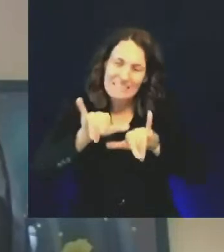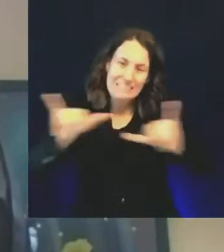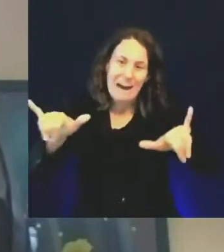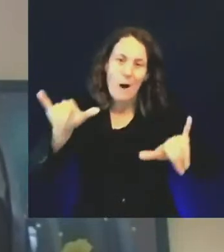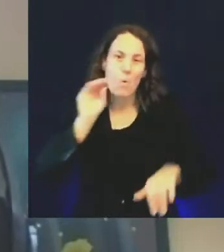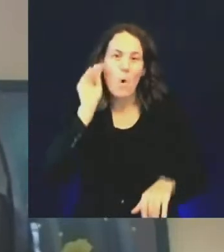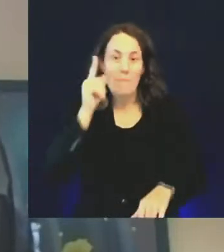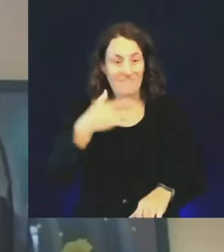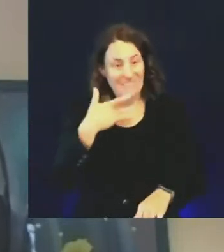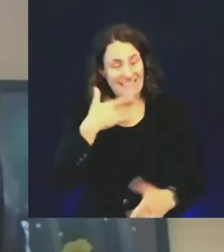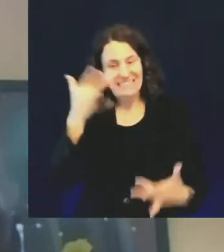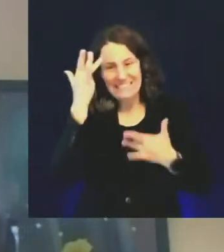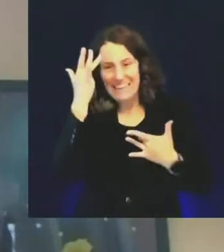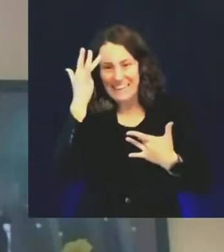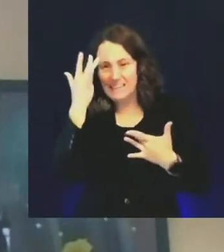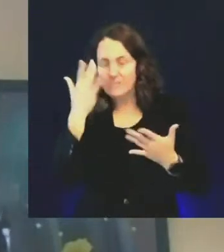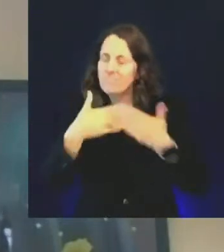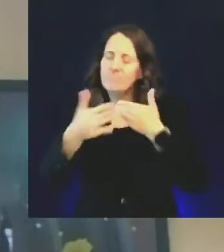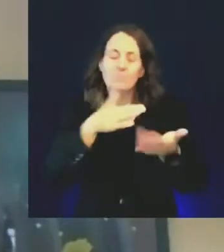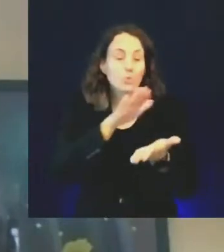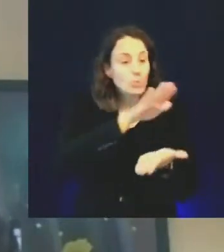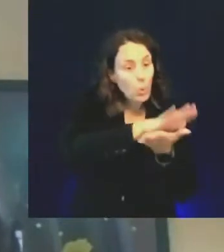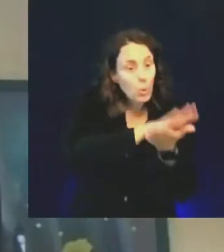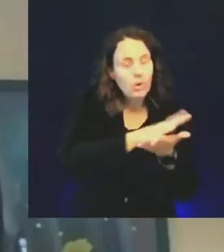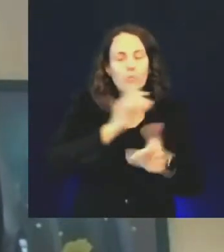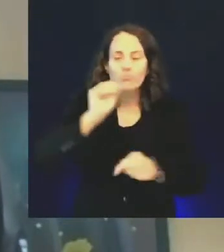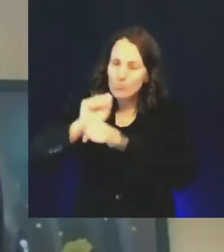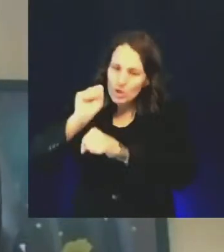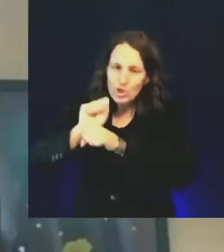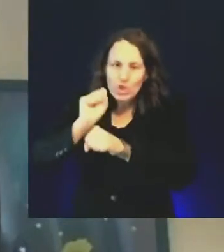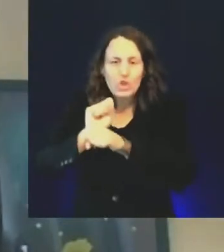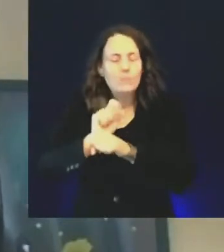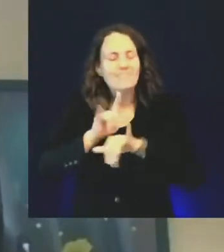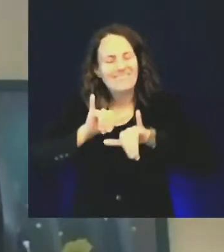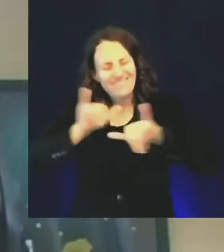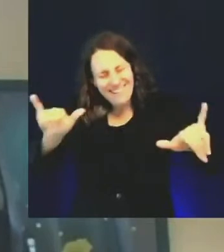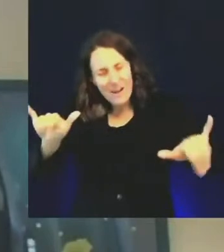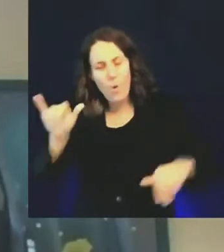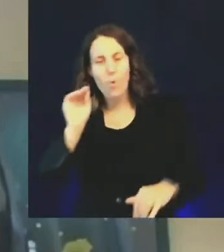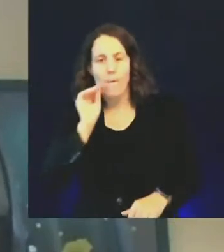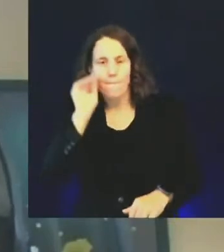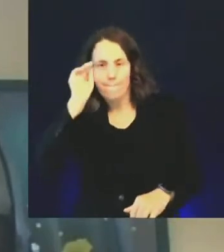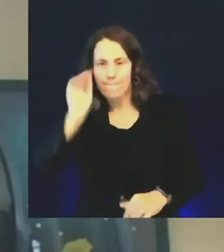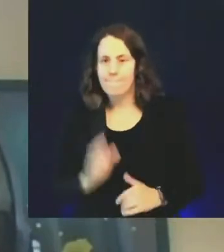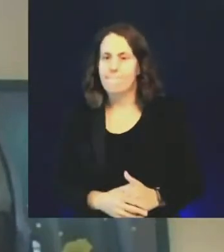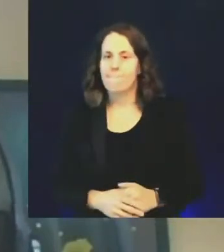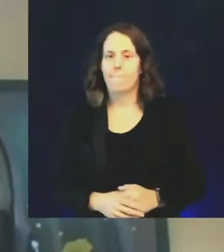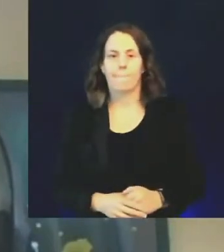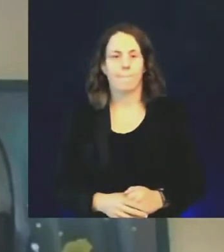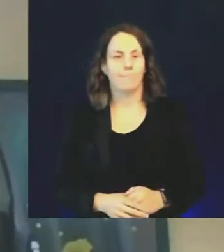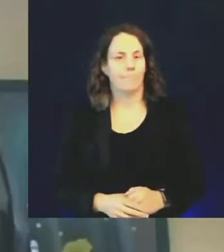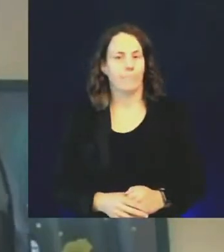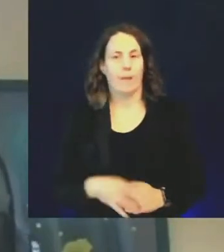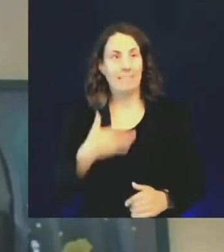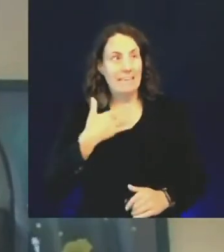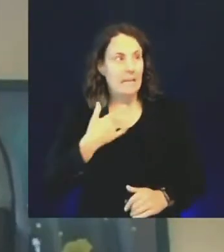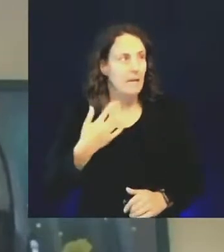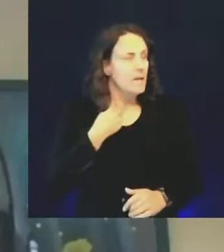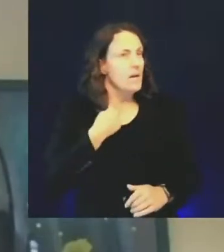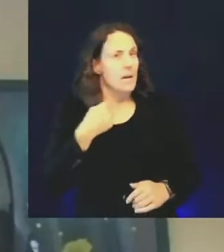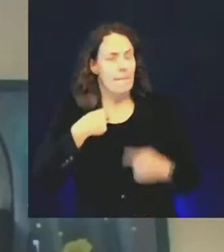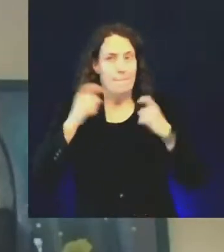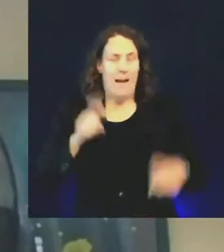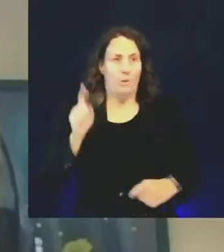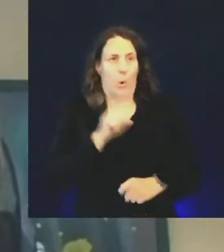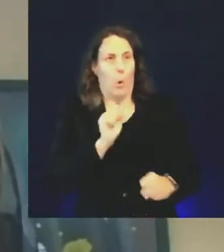to deploy so that we can have a safe, healthy environment in schools where kids can come back to